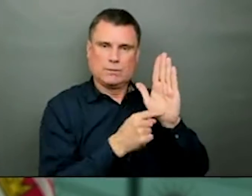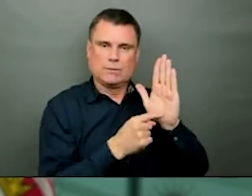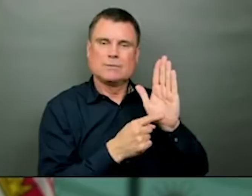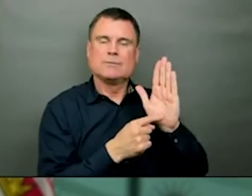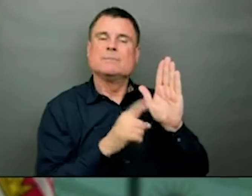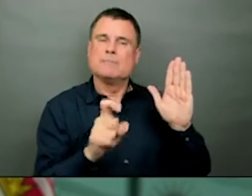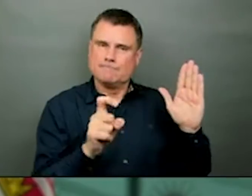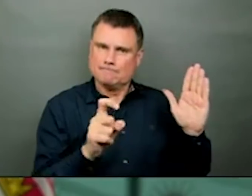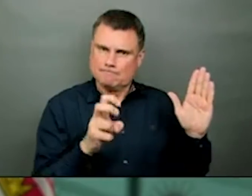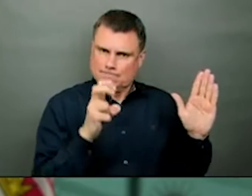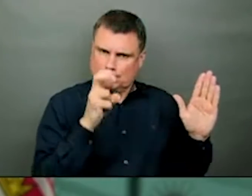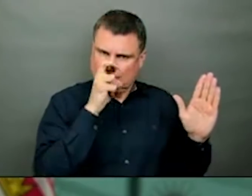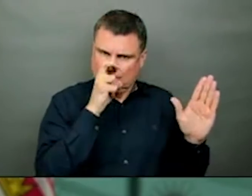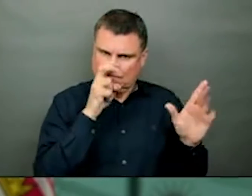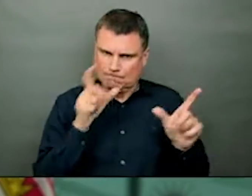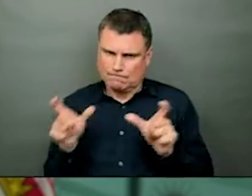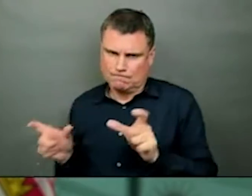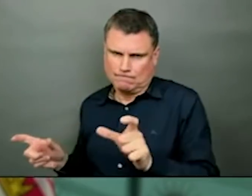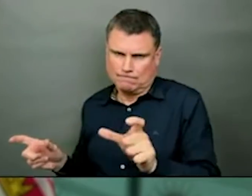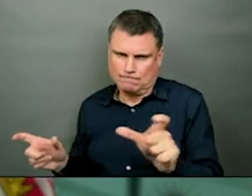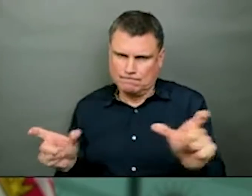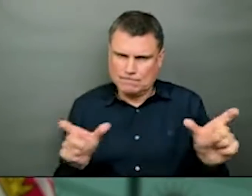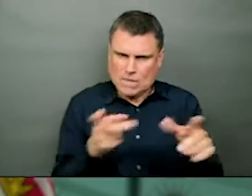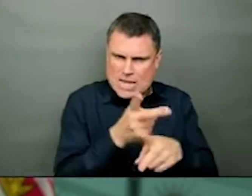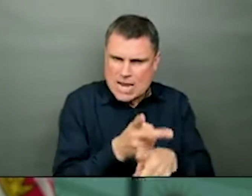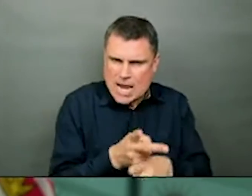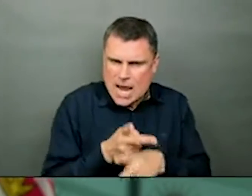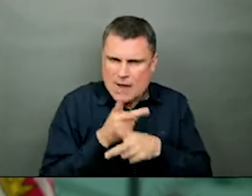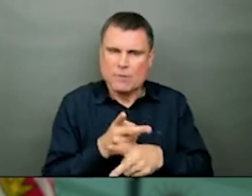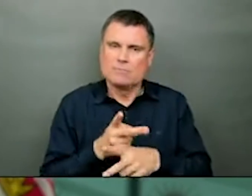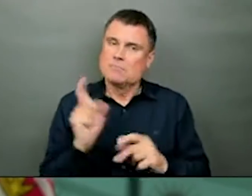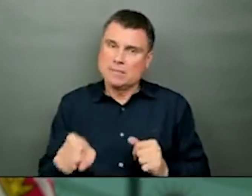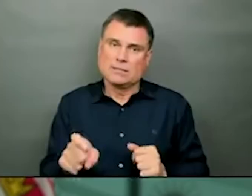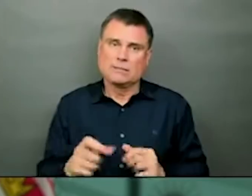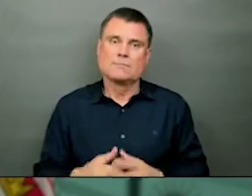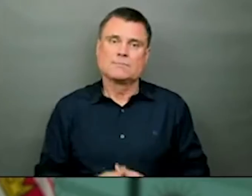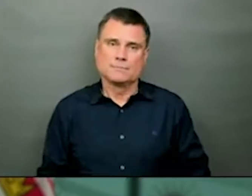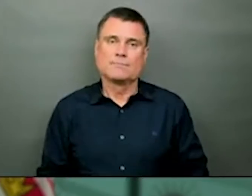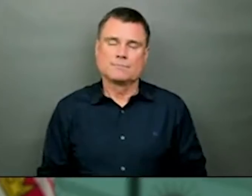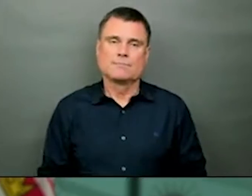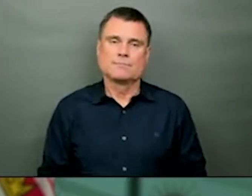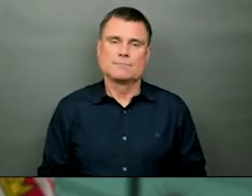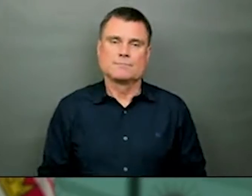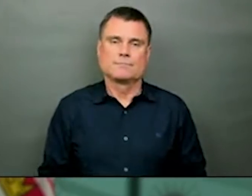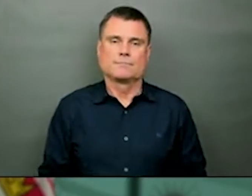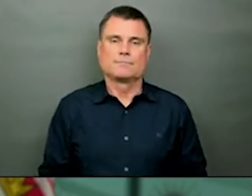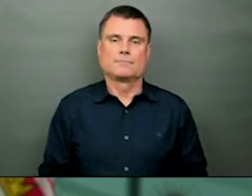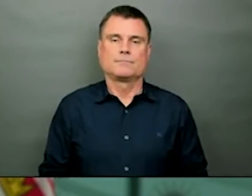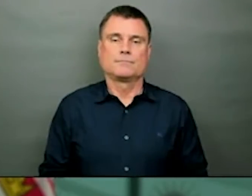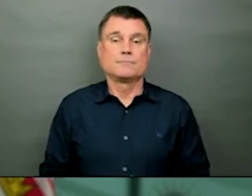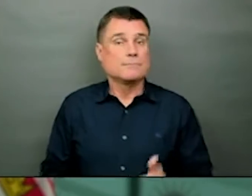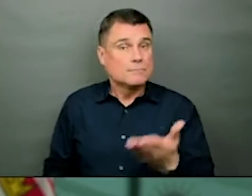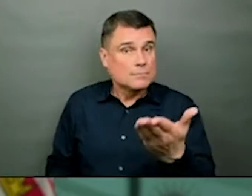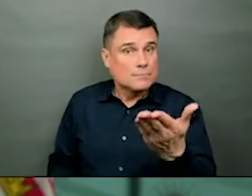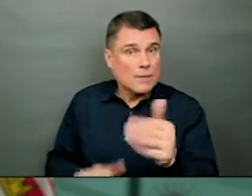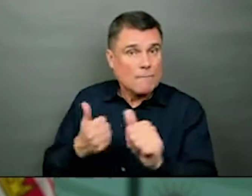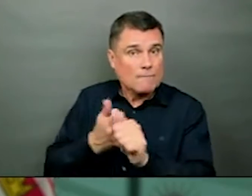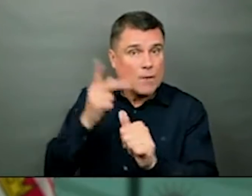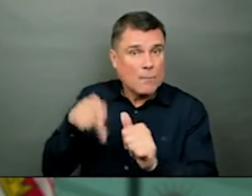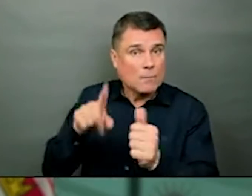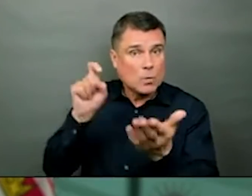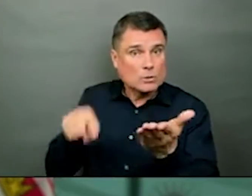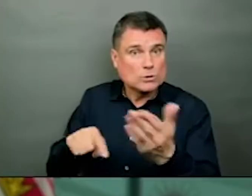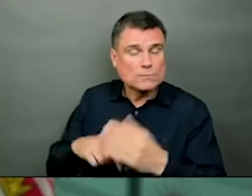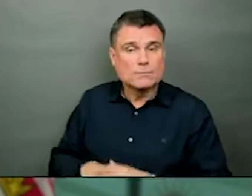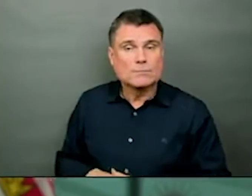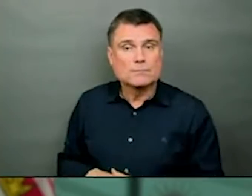Tina, do you have a follow-up? Yes, thank you very much. Minister Dix, I'm wondering if you